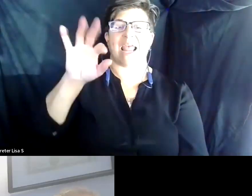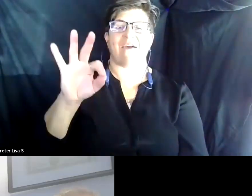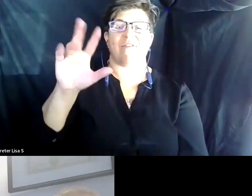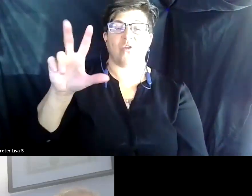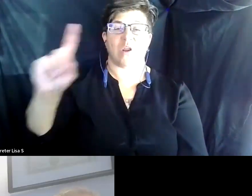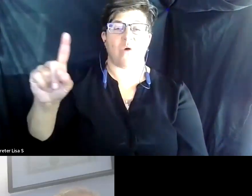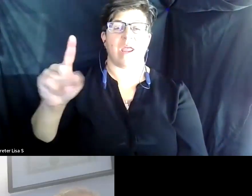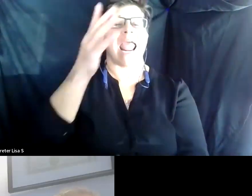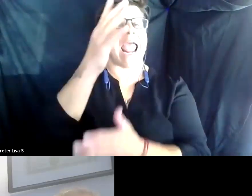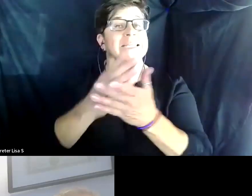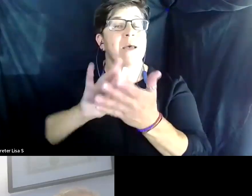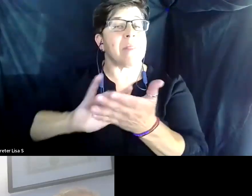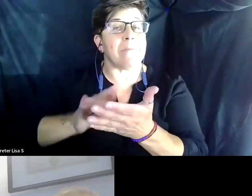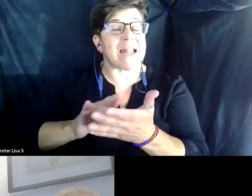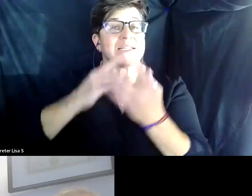other genes as well.